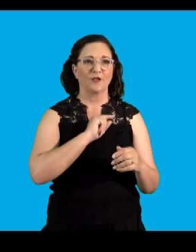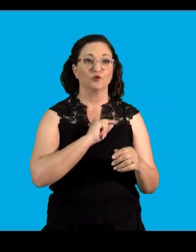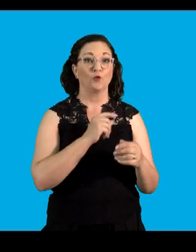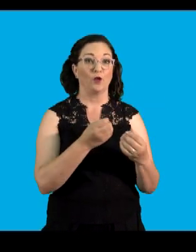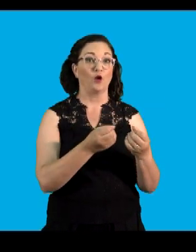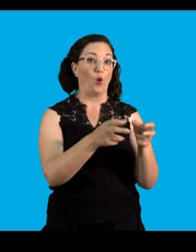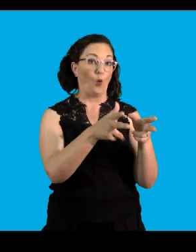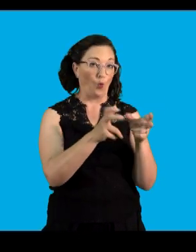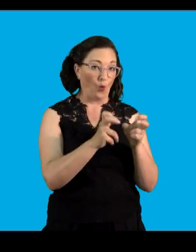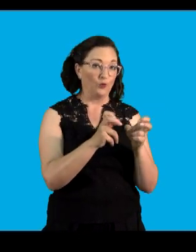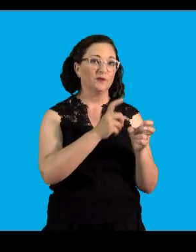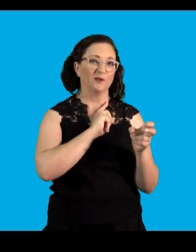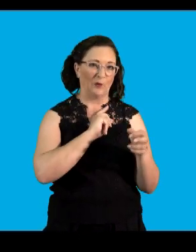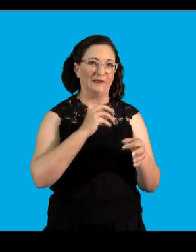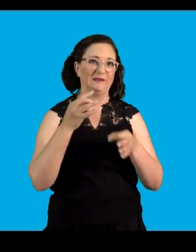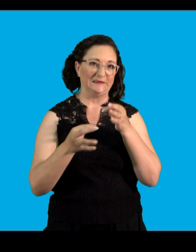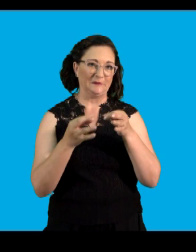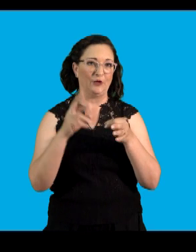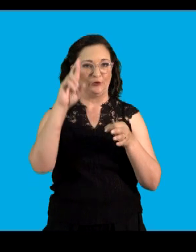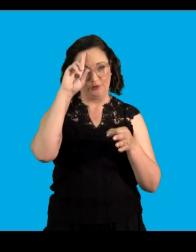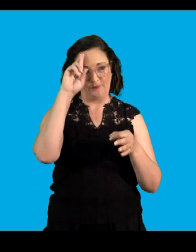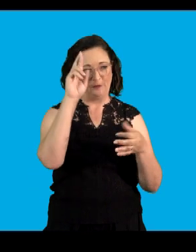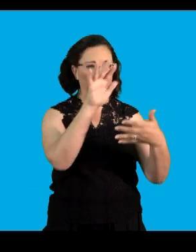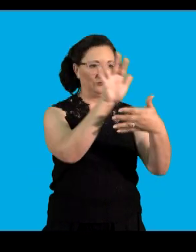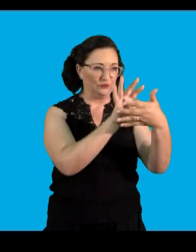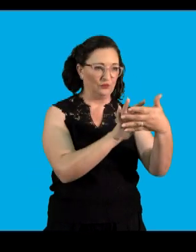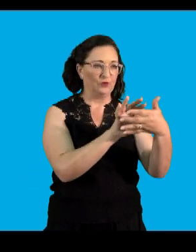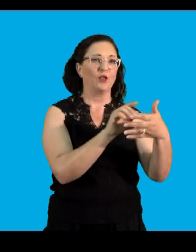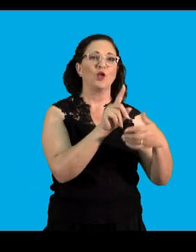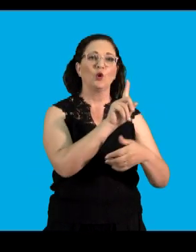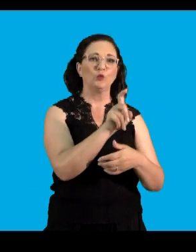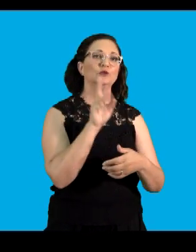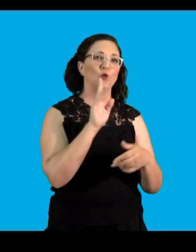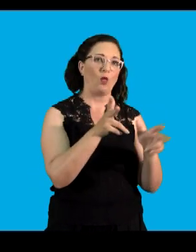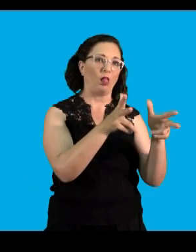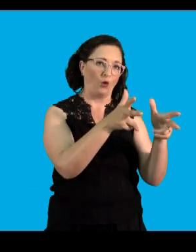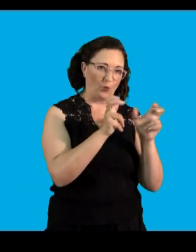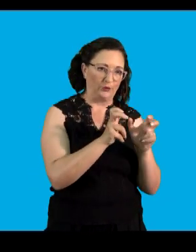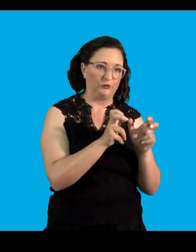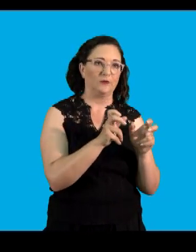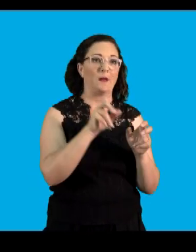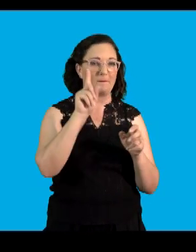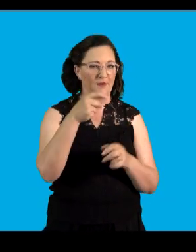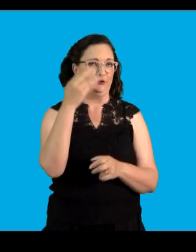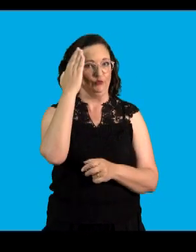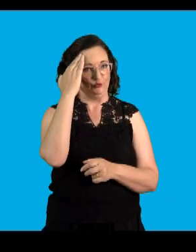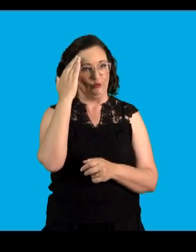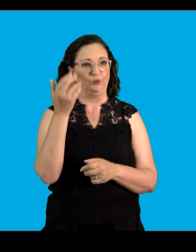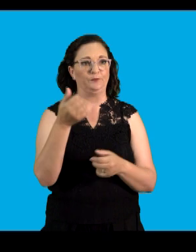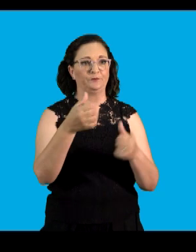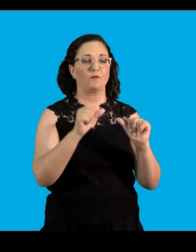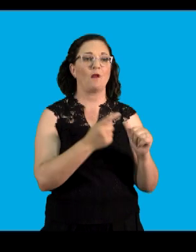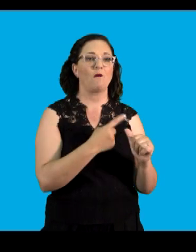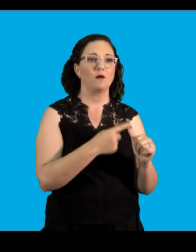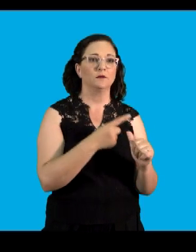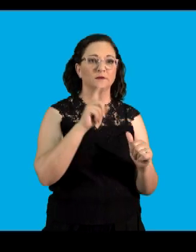So remember, when we've got scenarios, the question will be quote from the scenario above. So you have to know that. Answers should